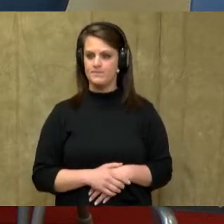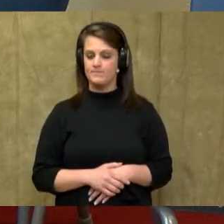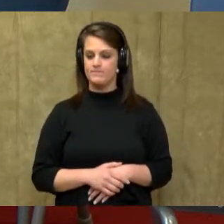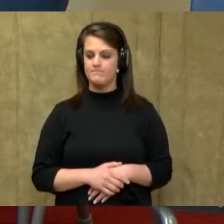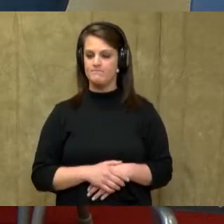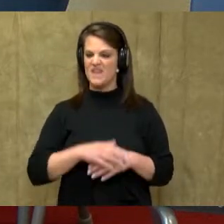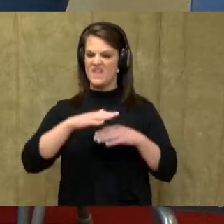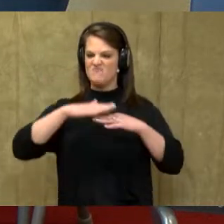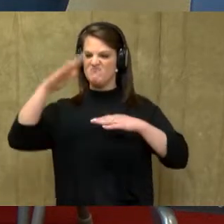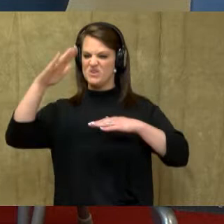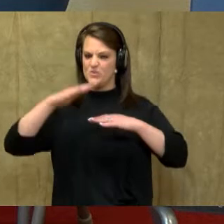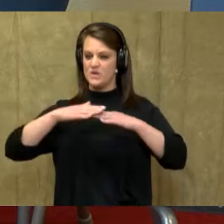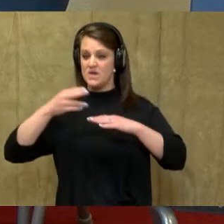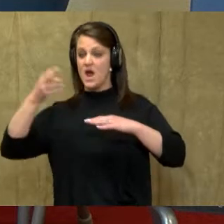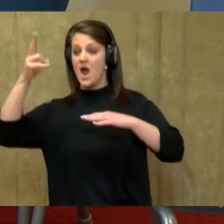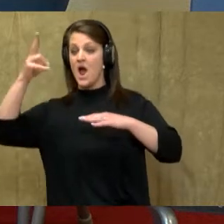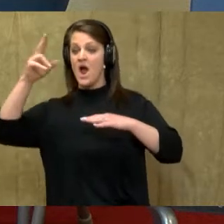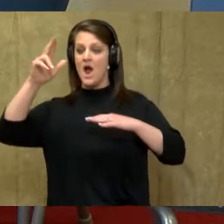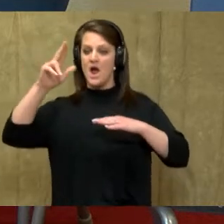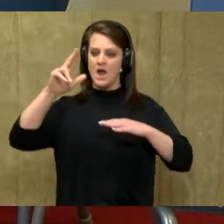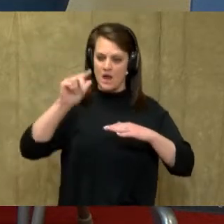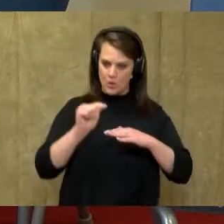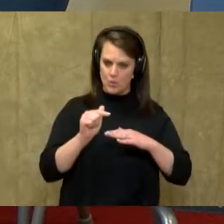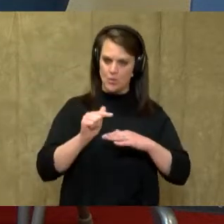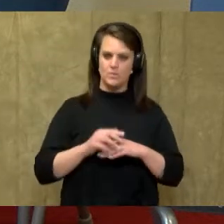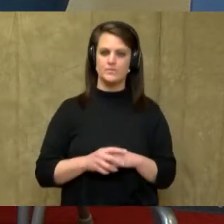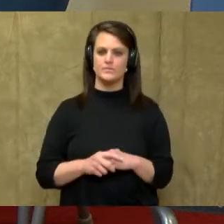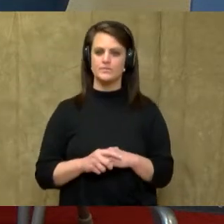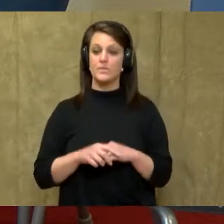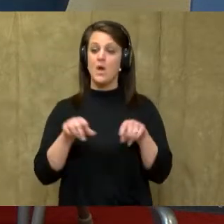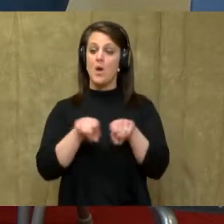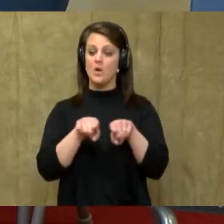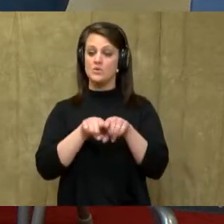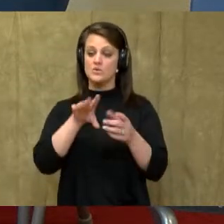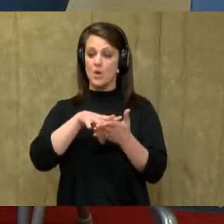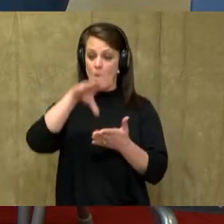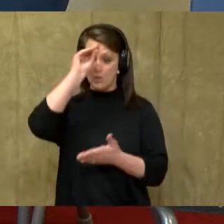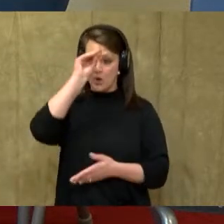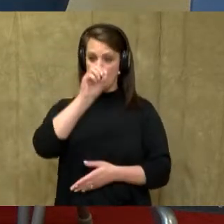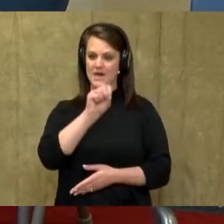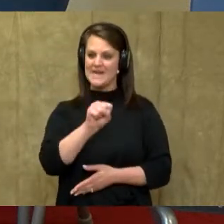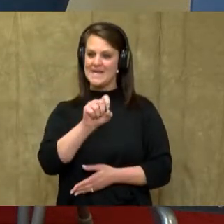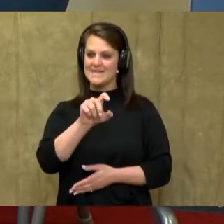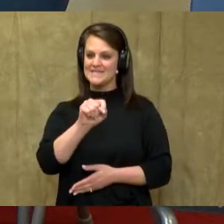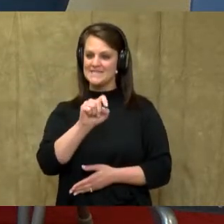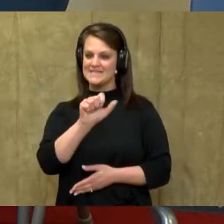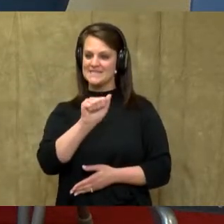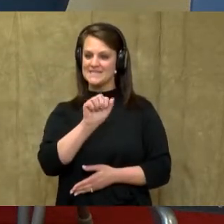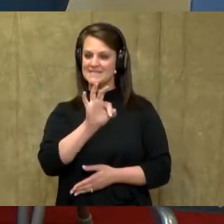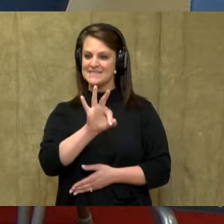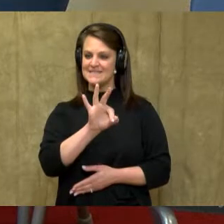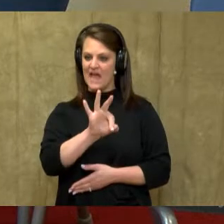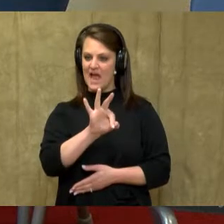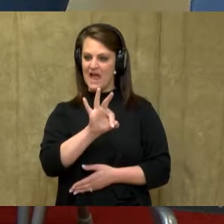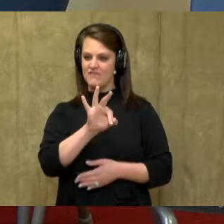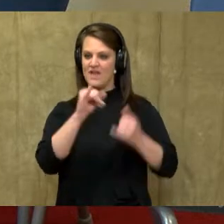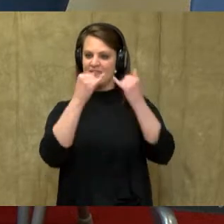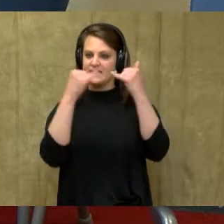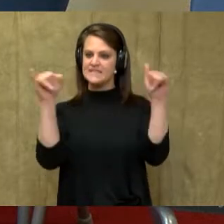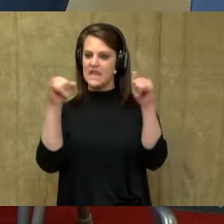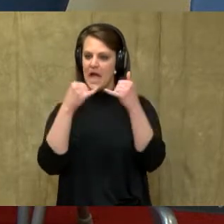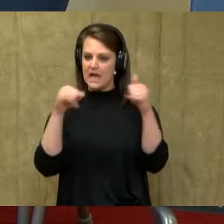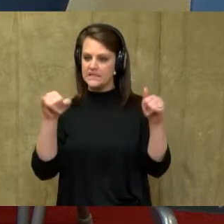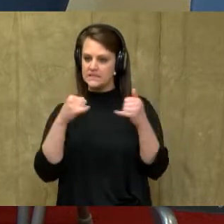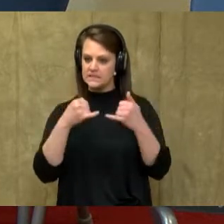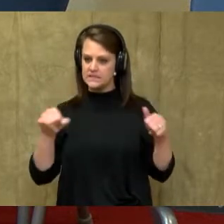and everywhere in between. That's pitch. You also learned what the staff is. The staff is the group of lines and spaces